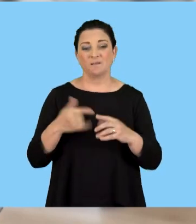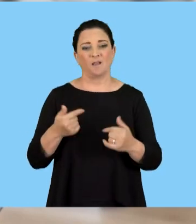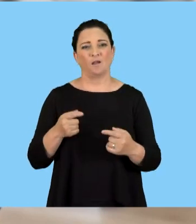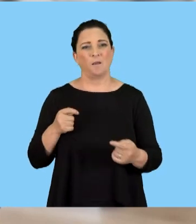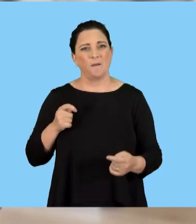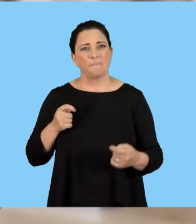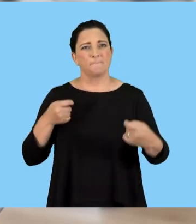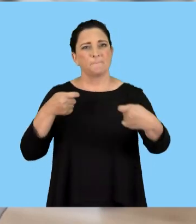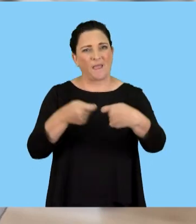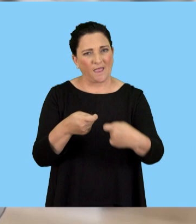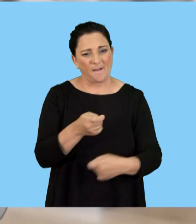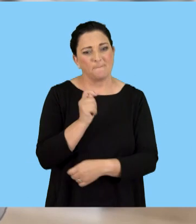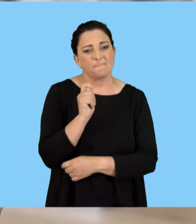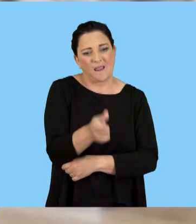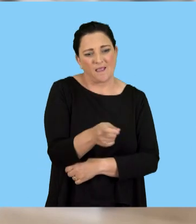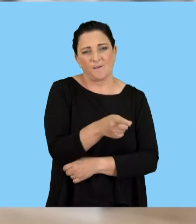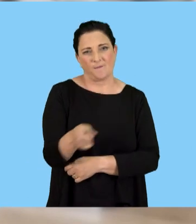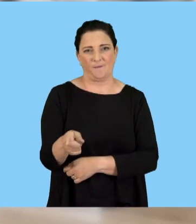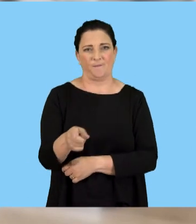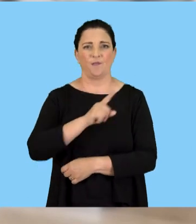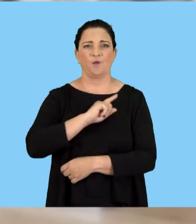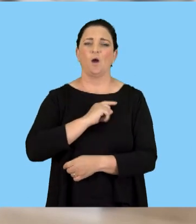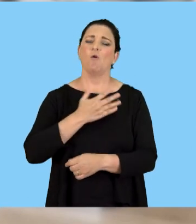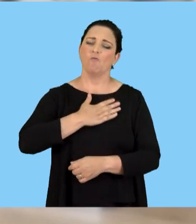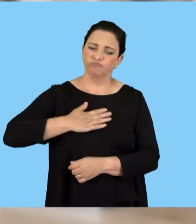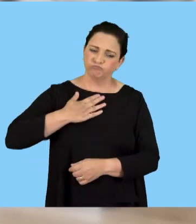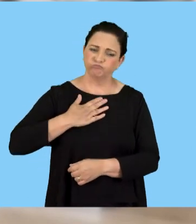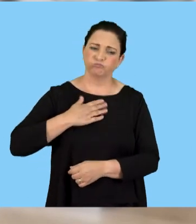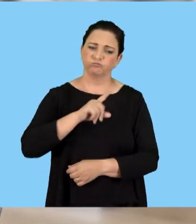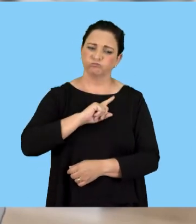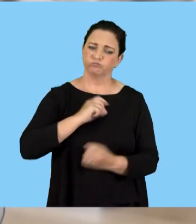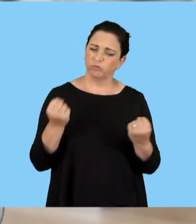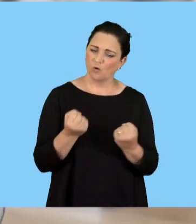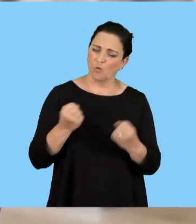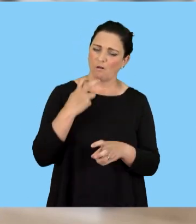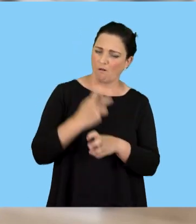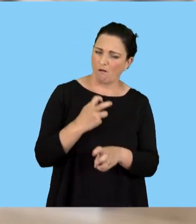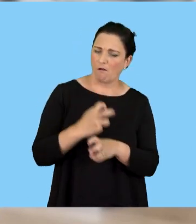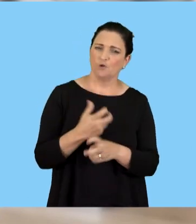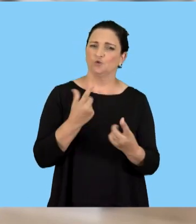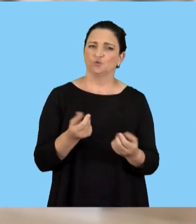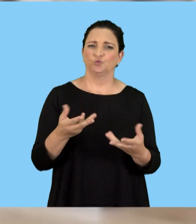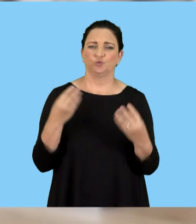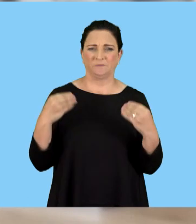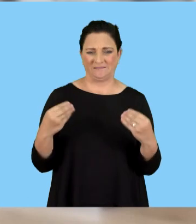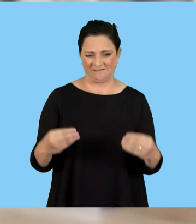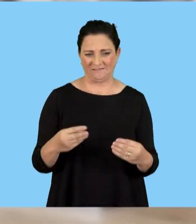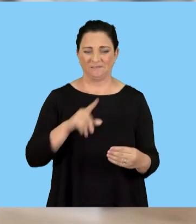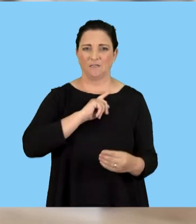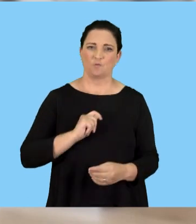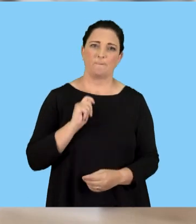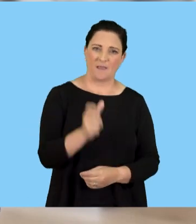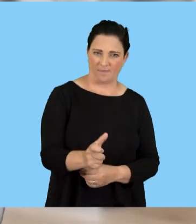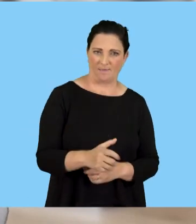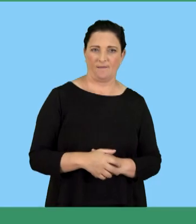paid with the thinking of appreciating the workers for the hard work they do for the business. Then another aspect